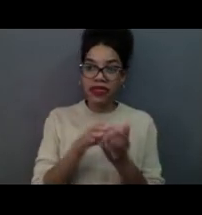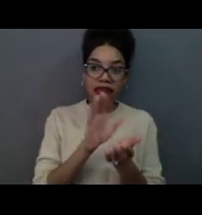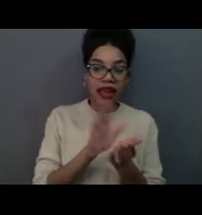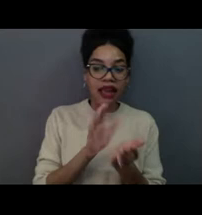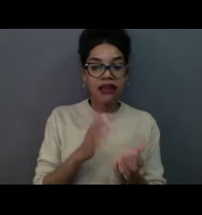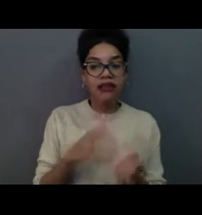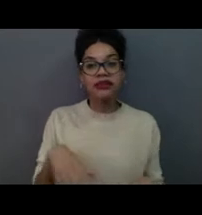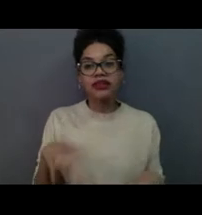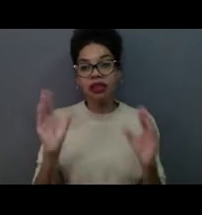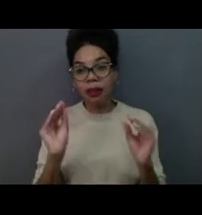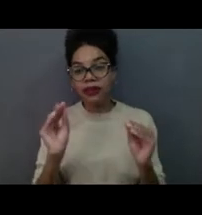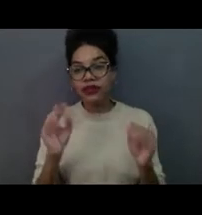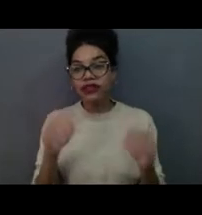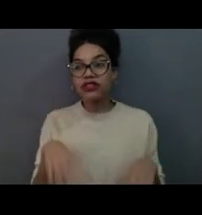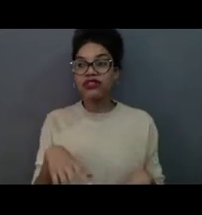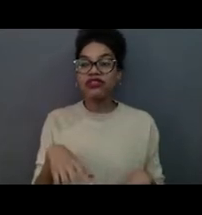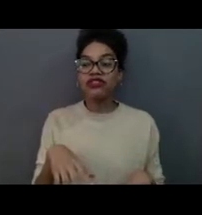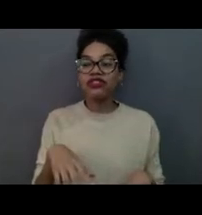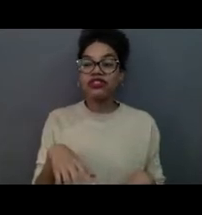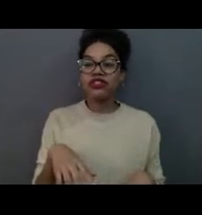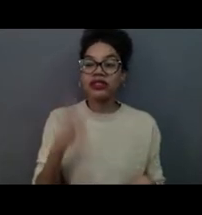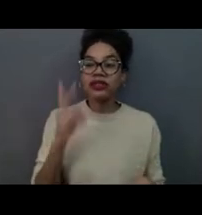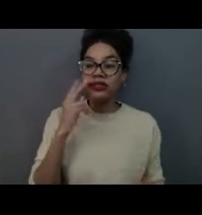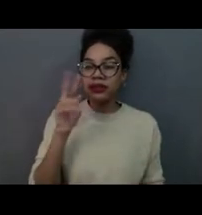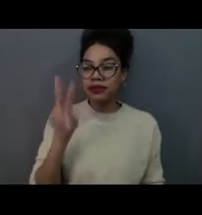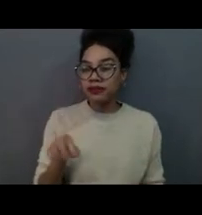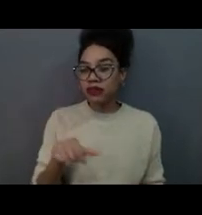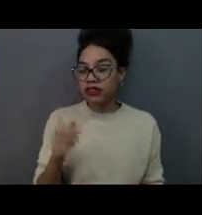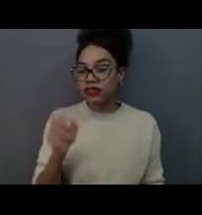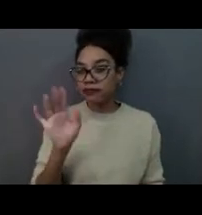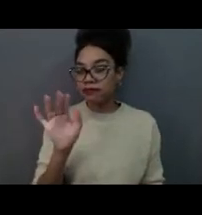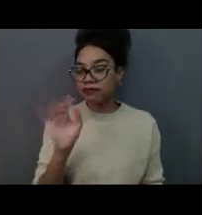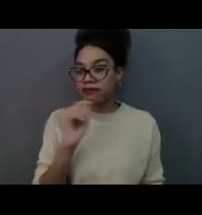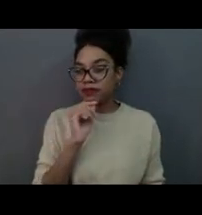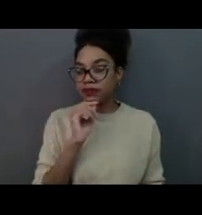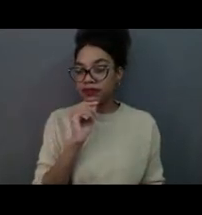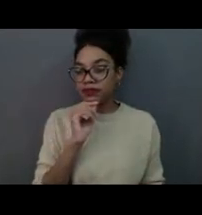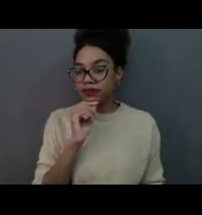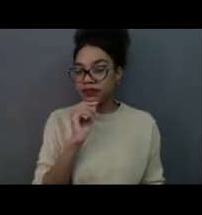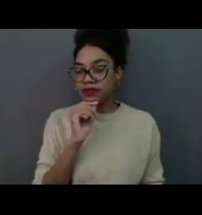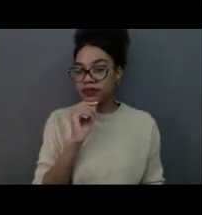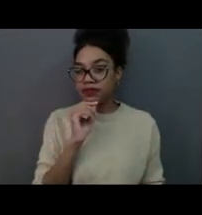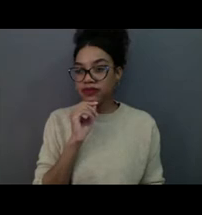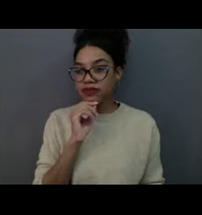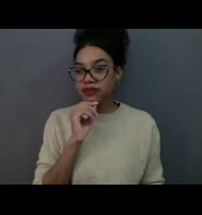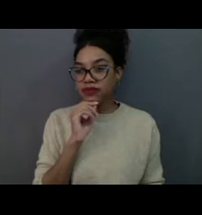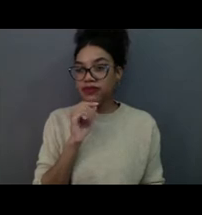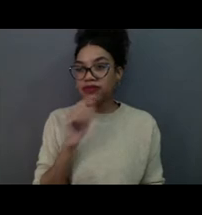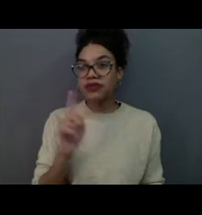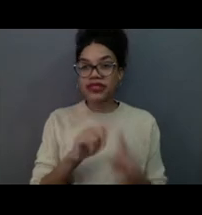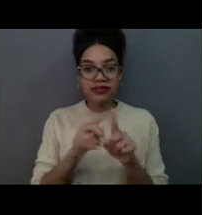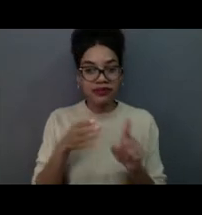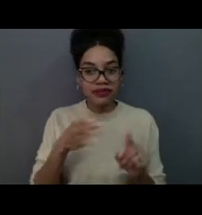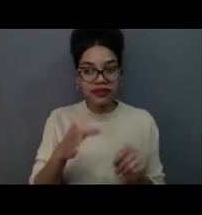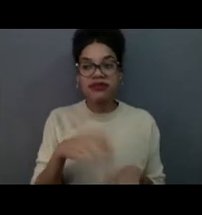scallops, mahi. I'm looking to see if there are any others that I should throw in there. It's halibut, sushi,